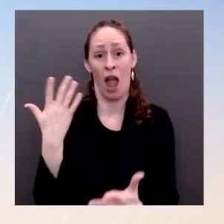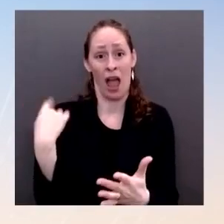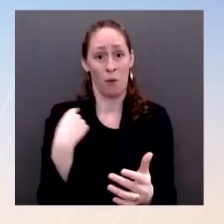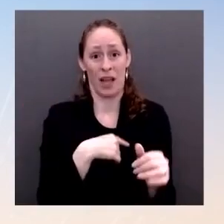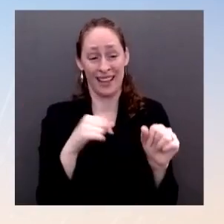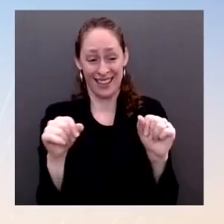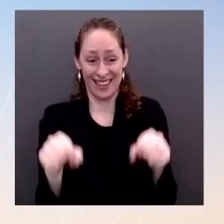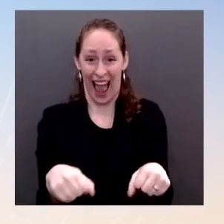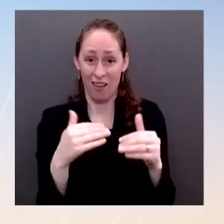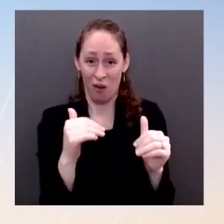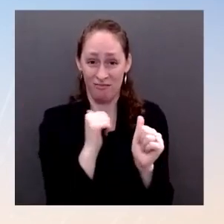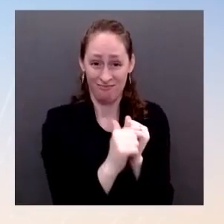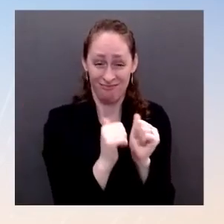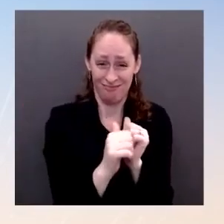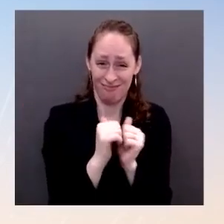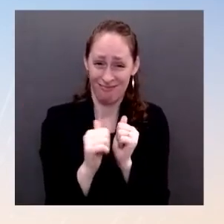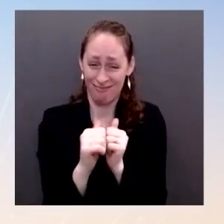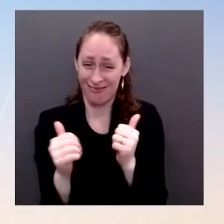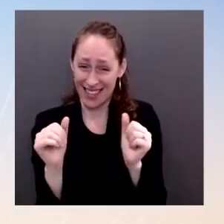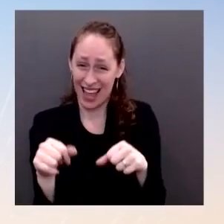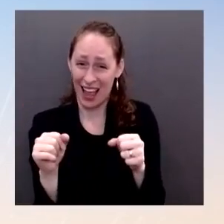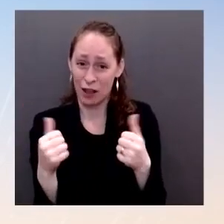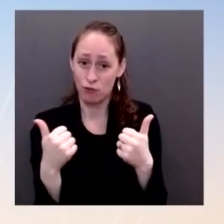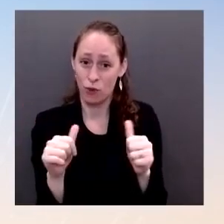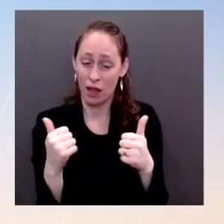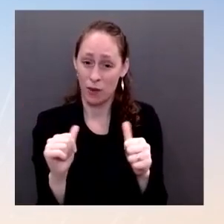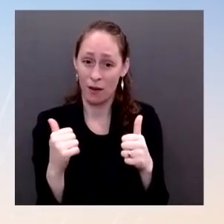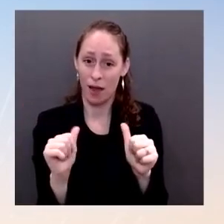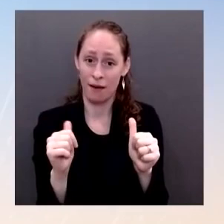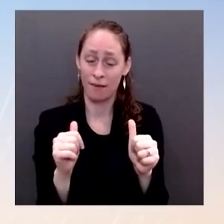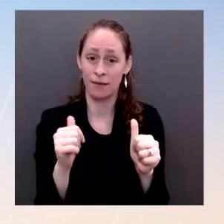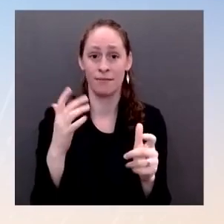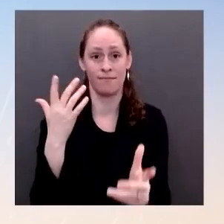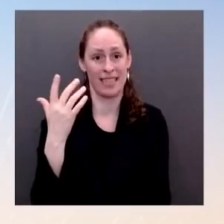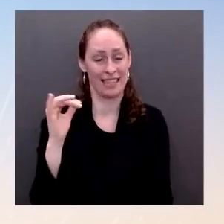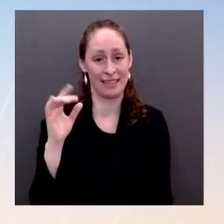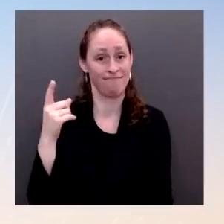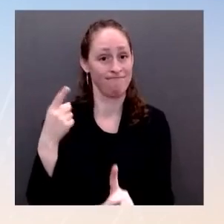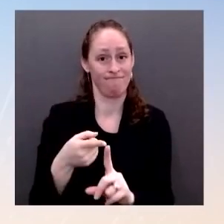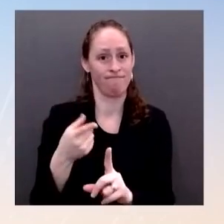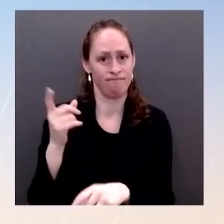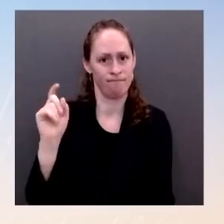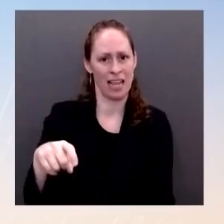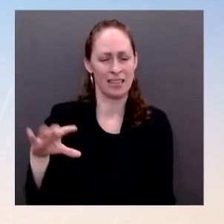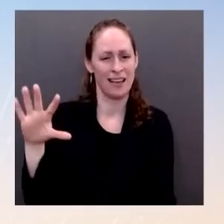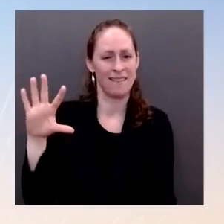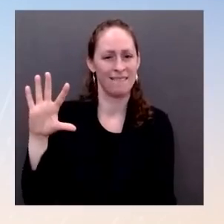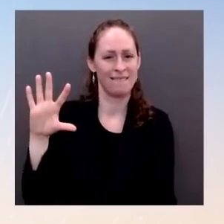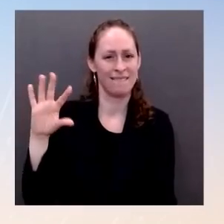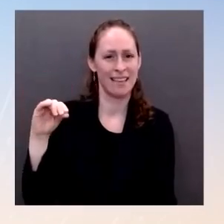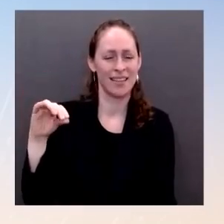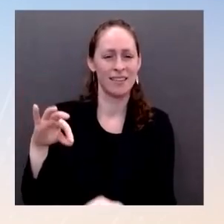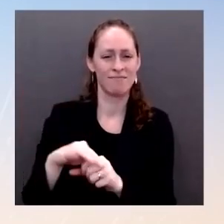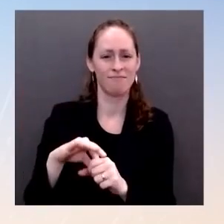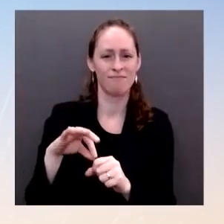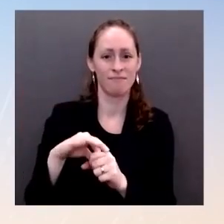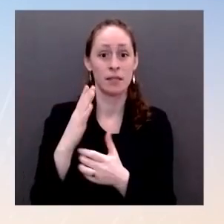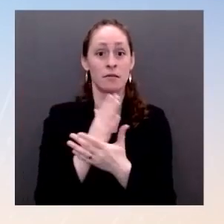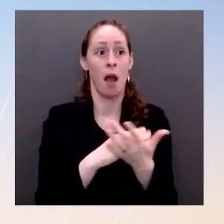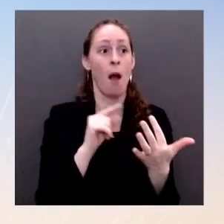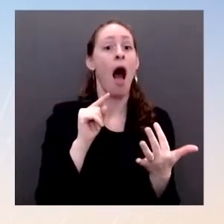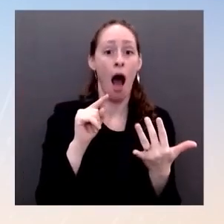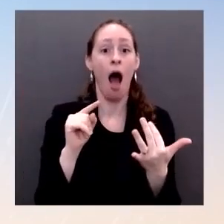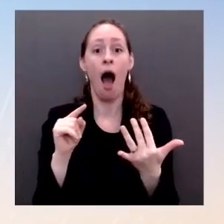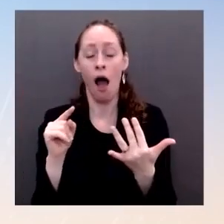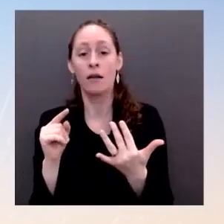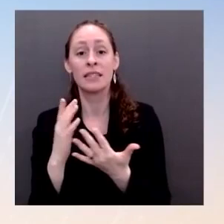we can get 50 votes for. There is clear agreement on some key goals, right? Lowering the cost of childcare, negotiating the price